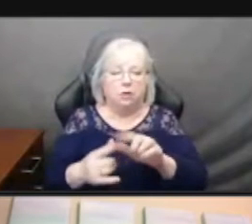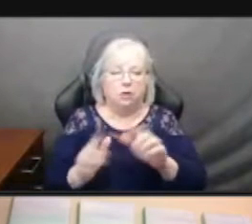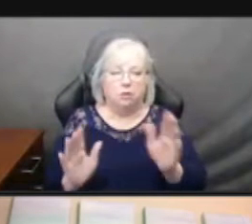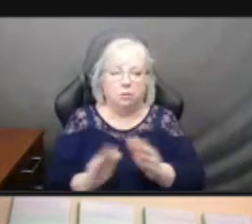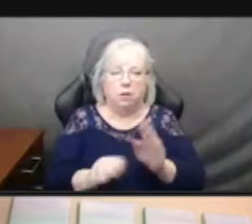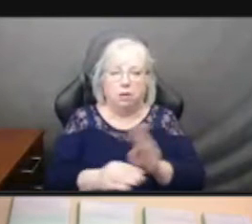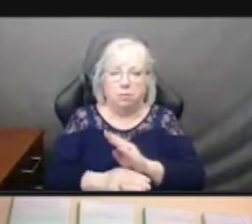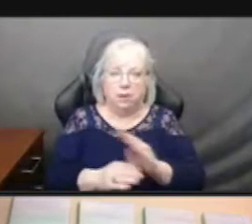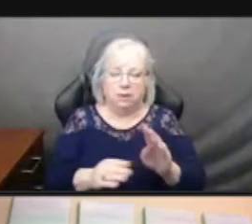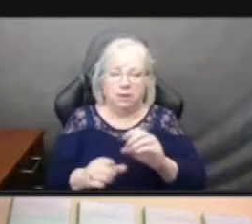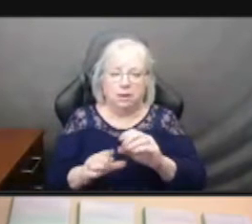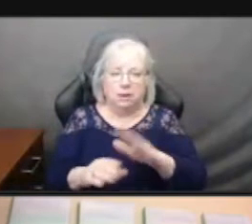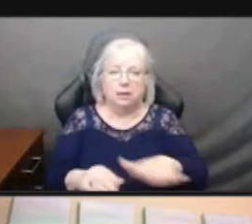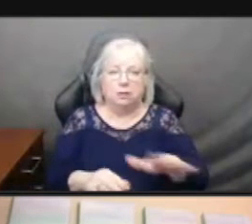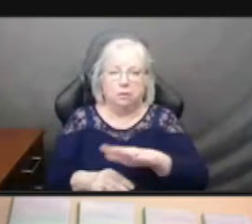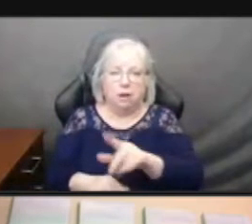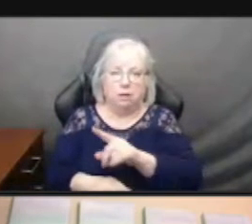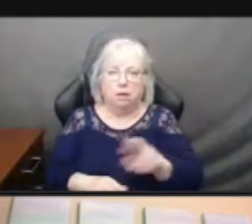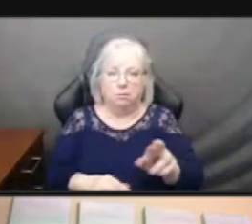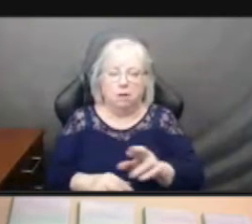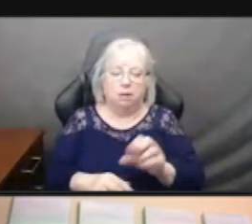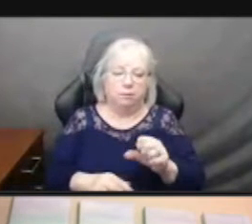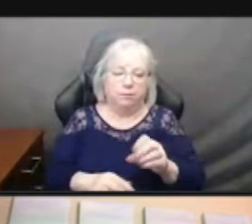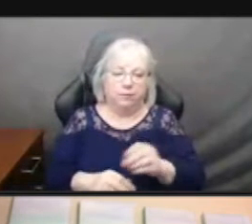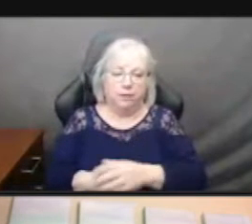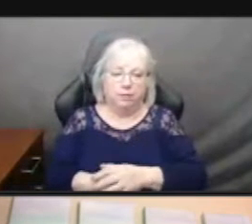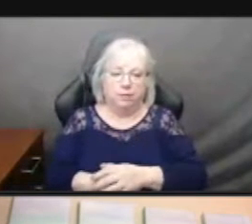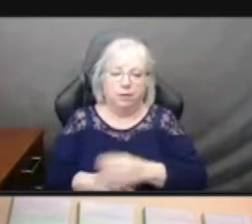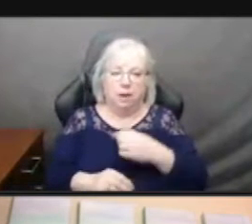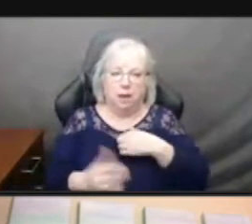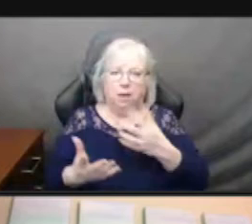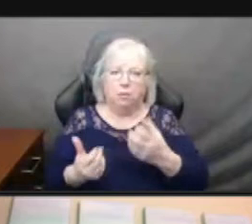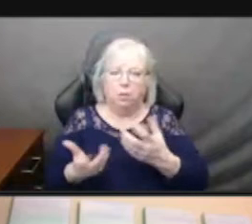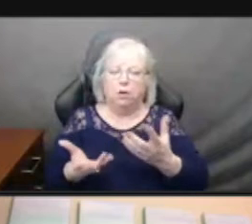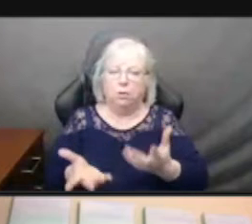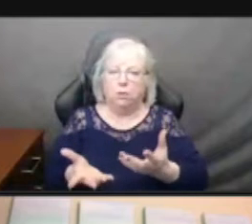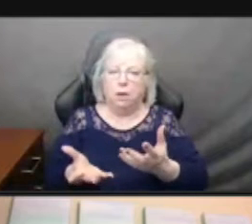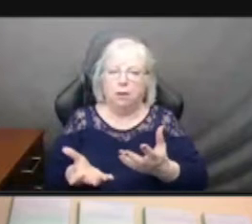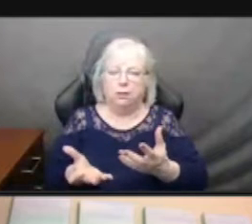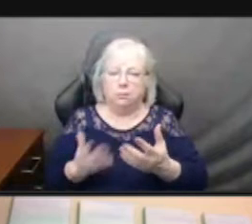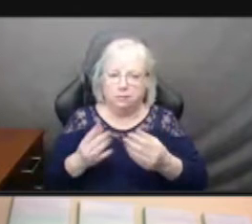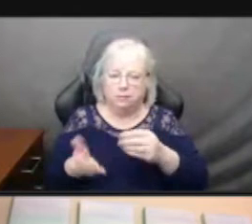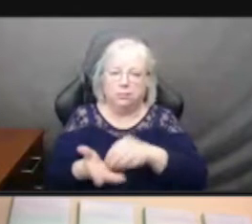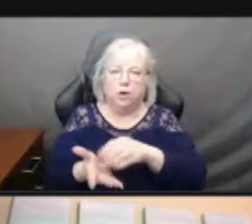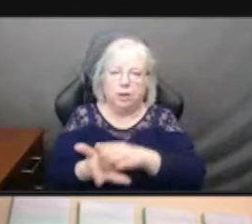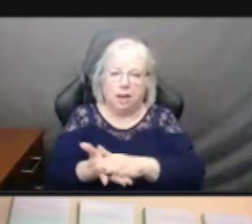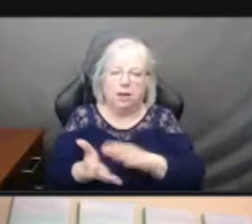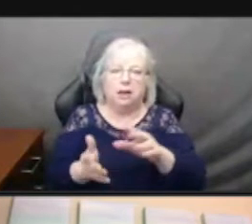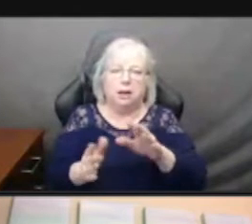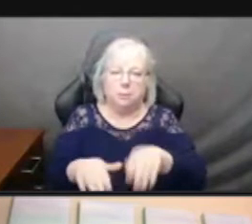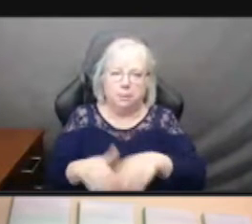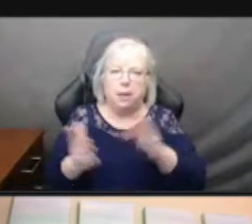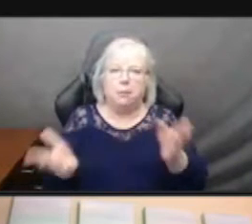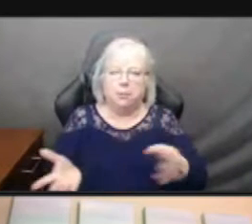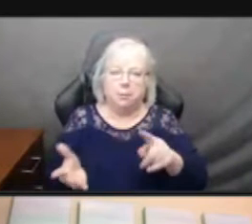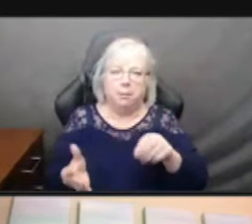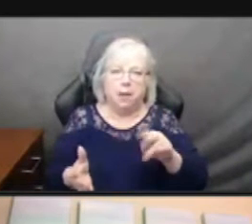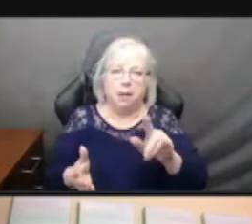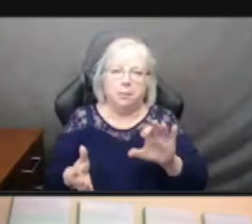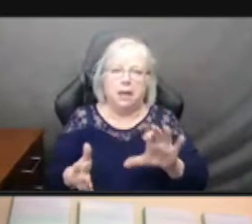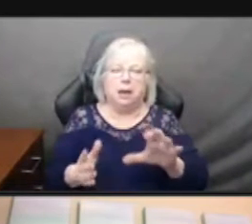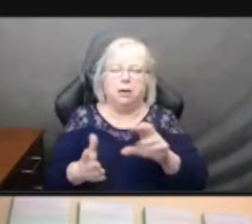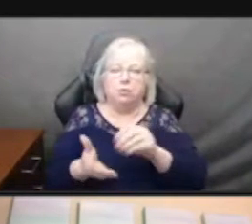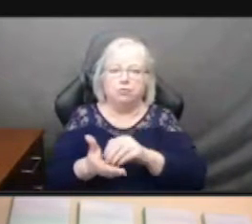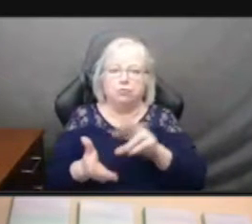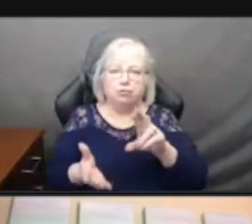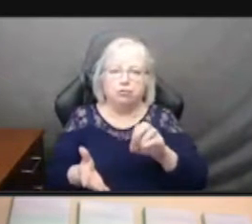in the city of Little Rock. So I want to put that in the public record, if you will, that I